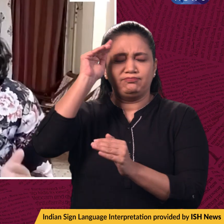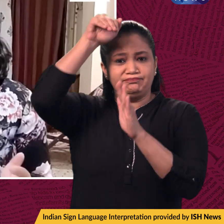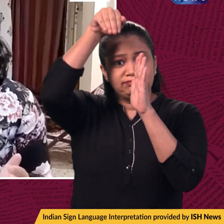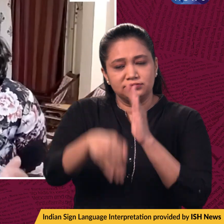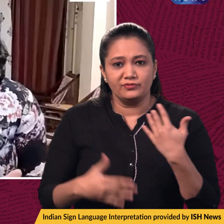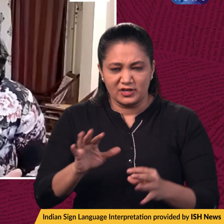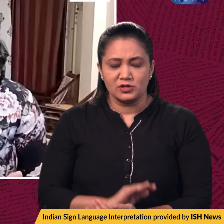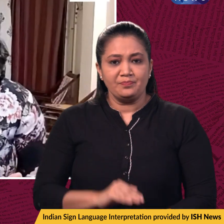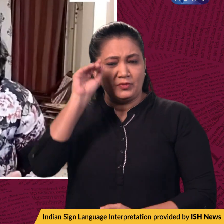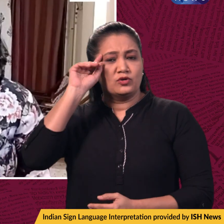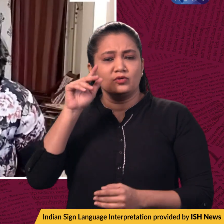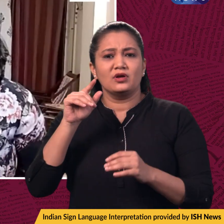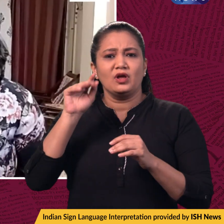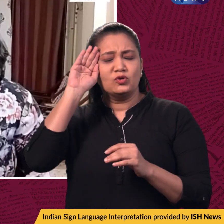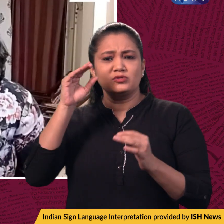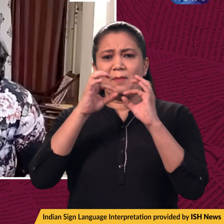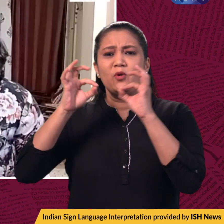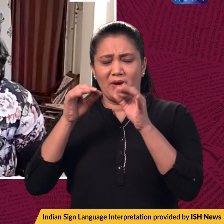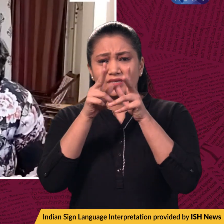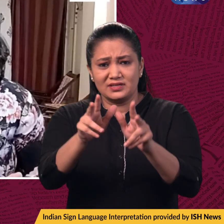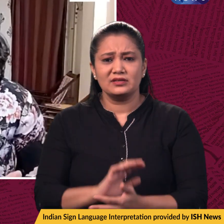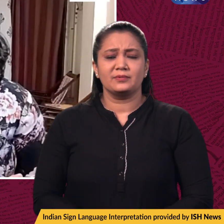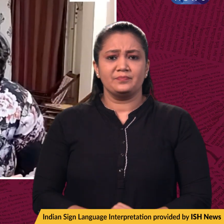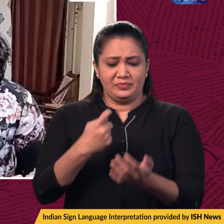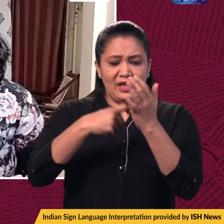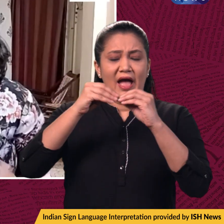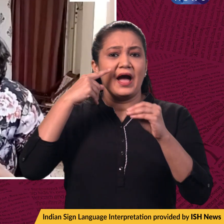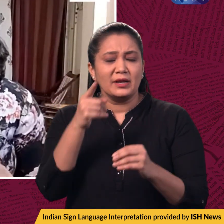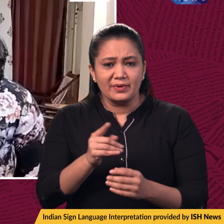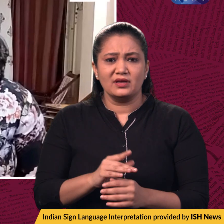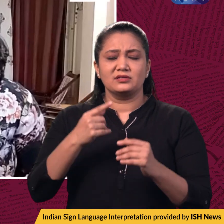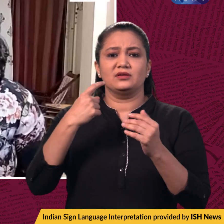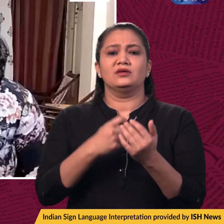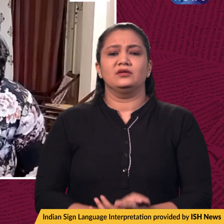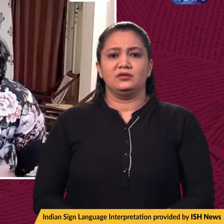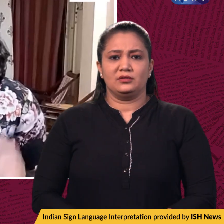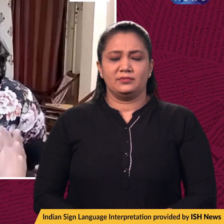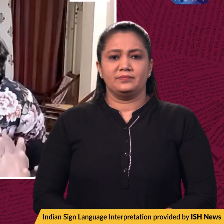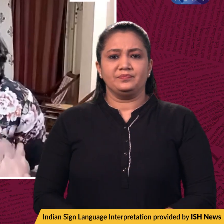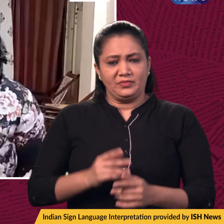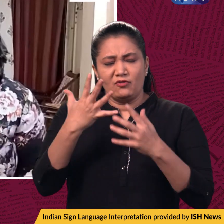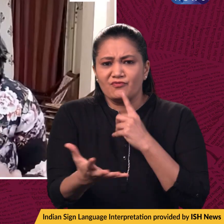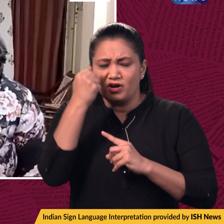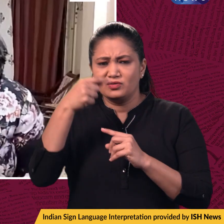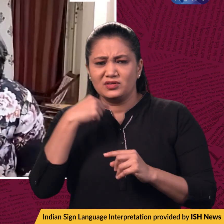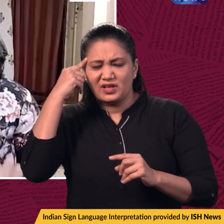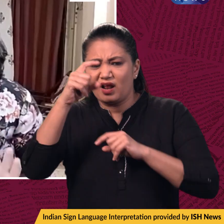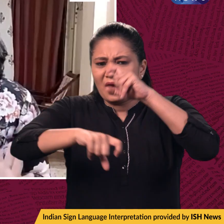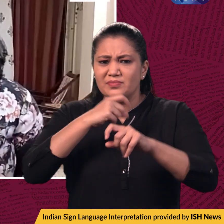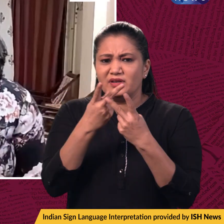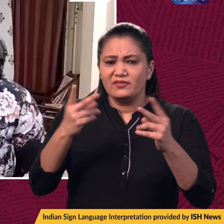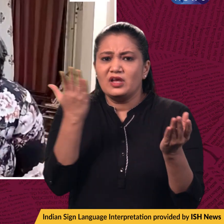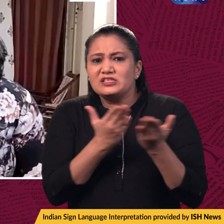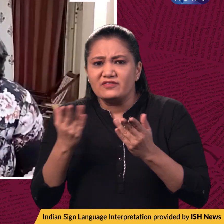dropped. Now, news agency Bloomberg had reported that the RBI or Reserve Bank of India had found that the